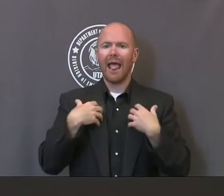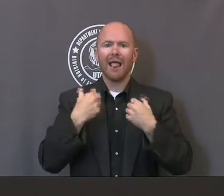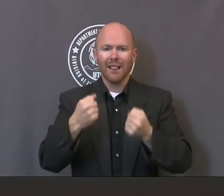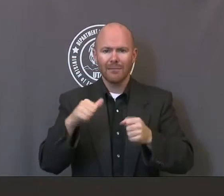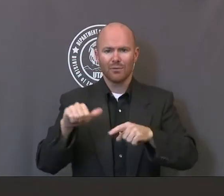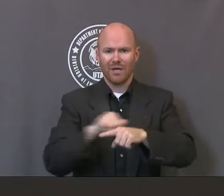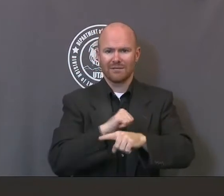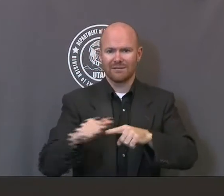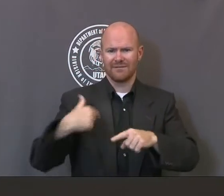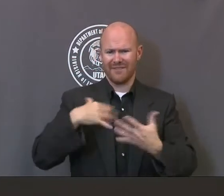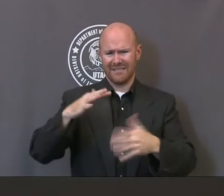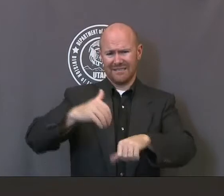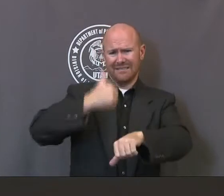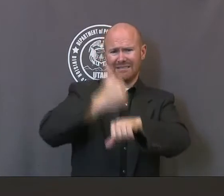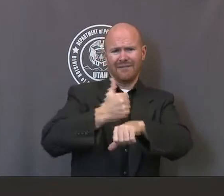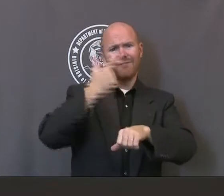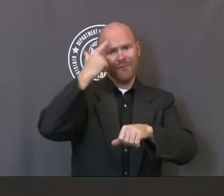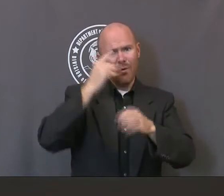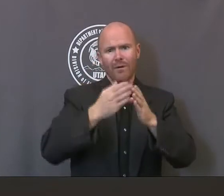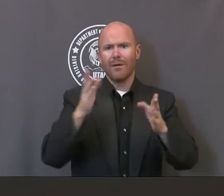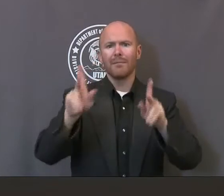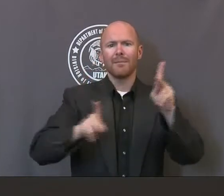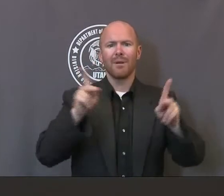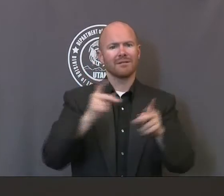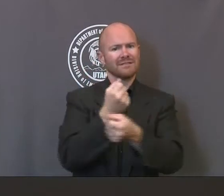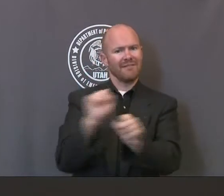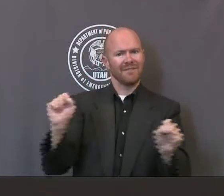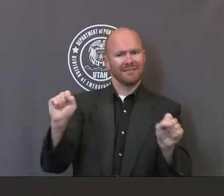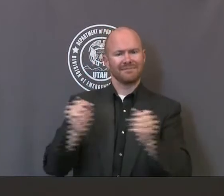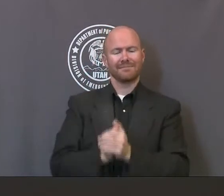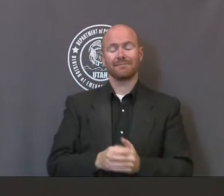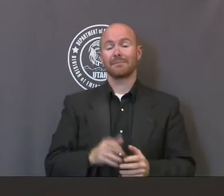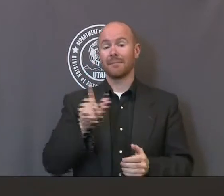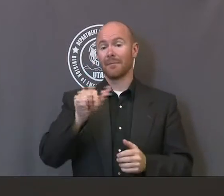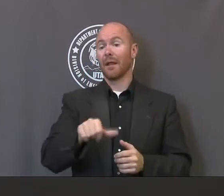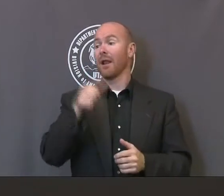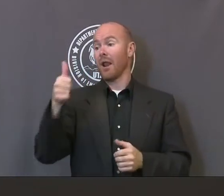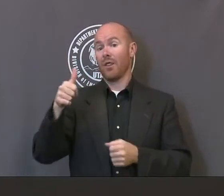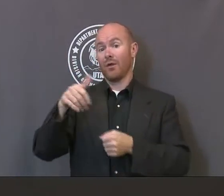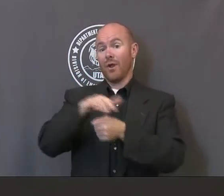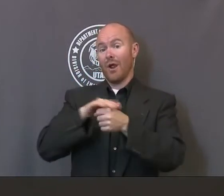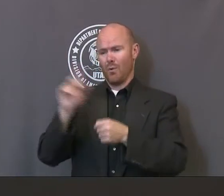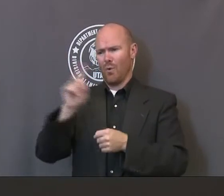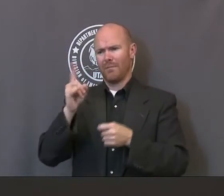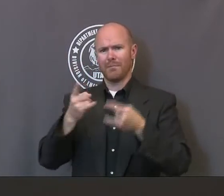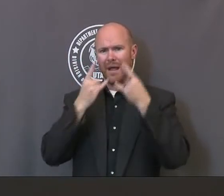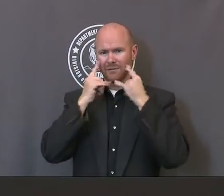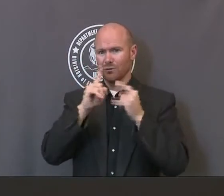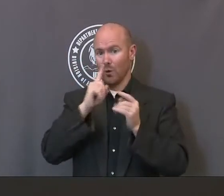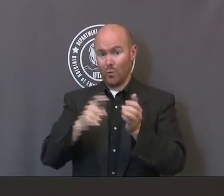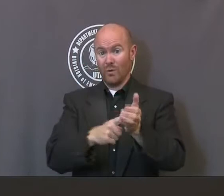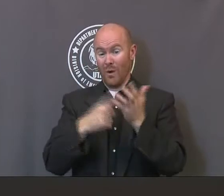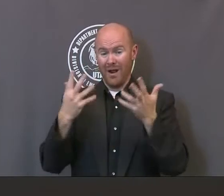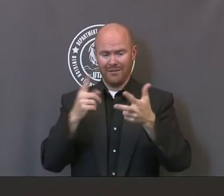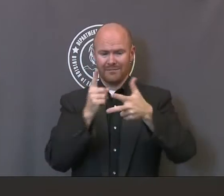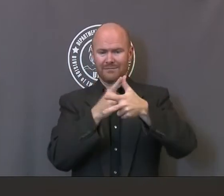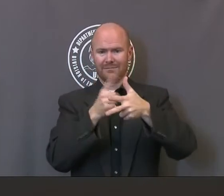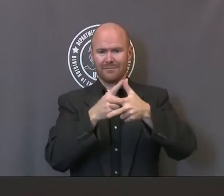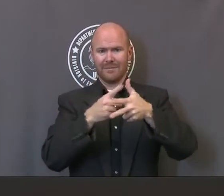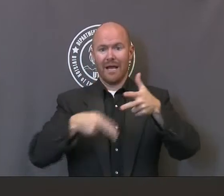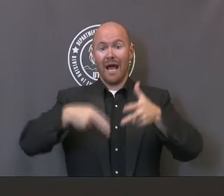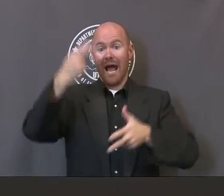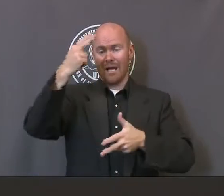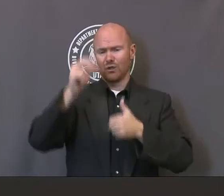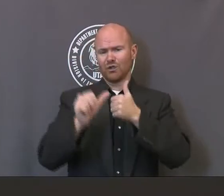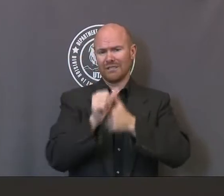the order. Now, the other area where masks are required is in the high risk or the